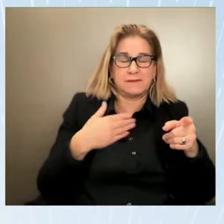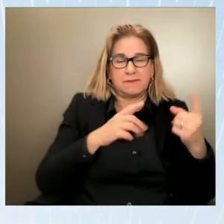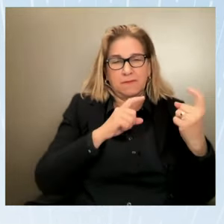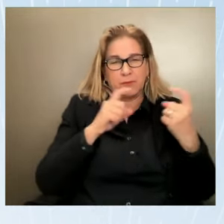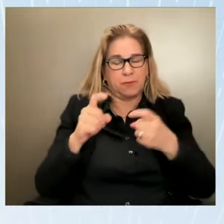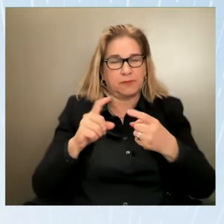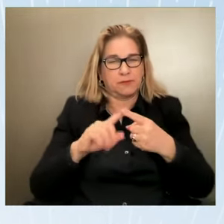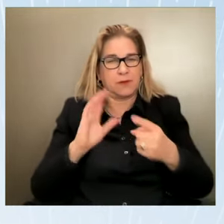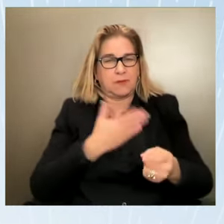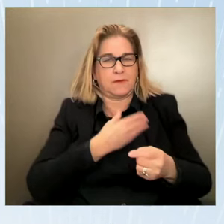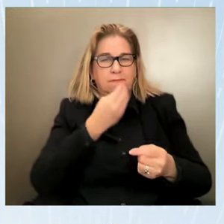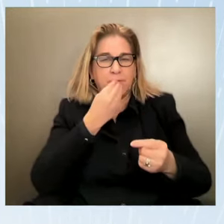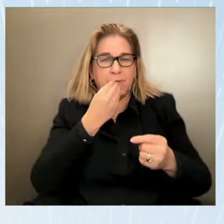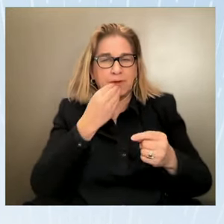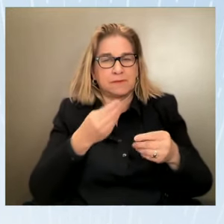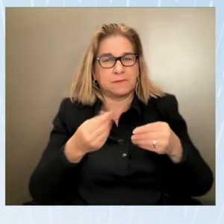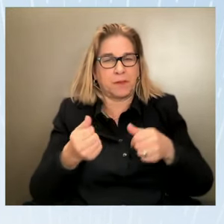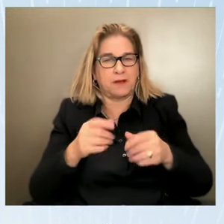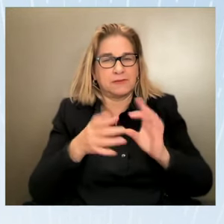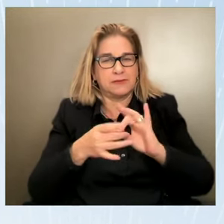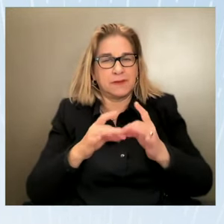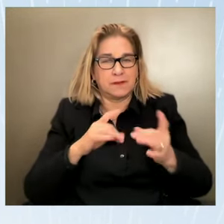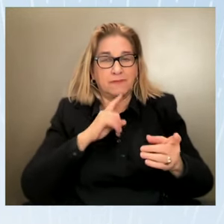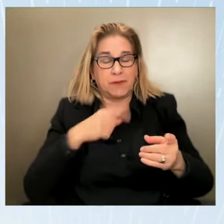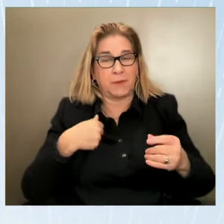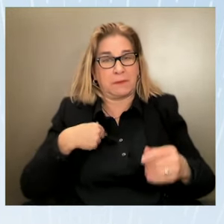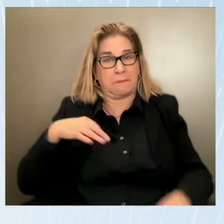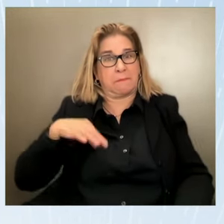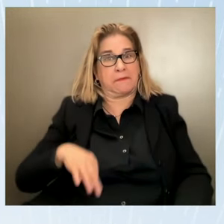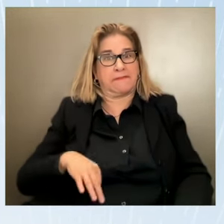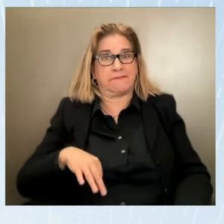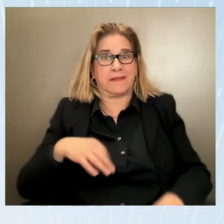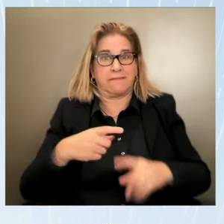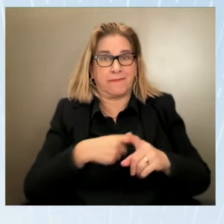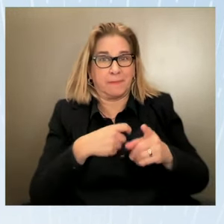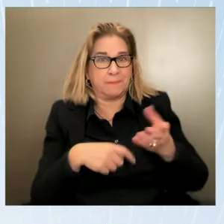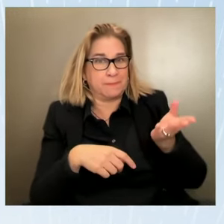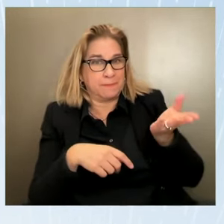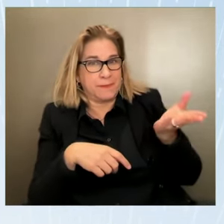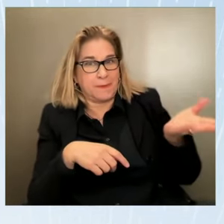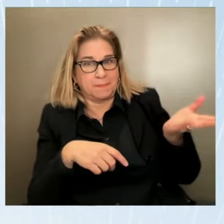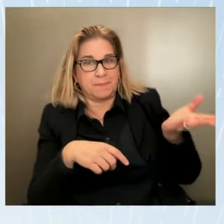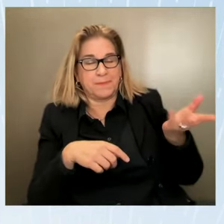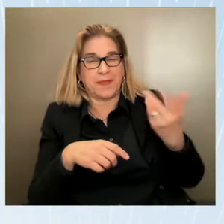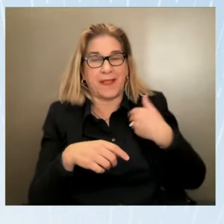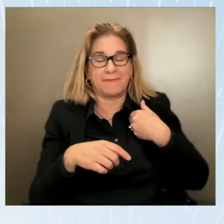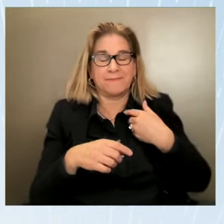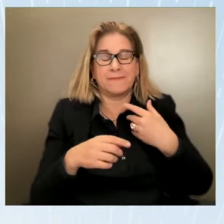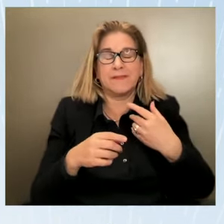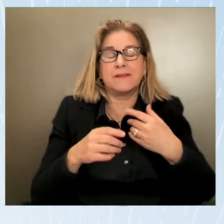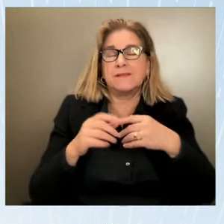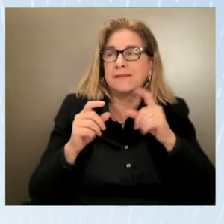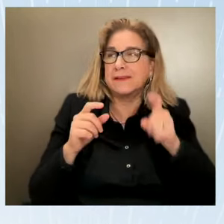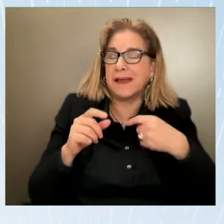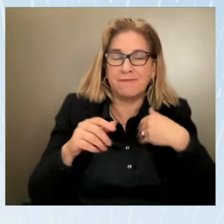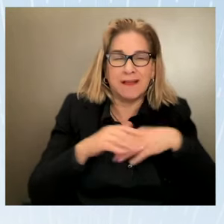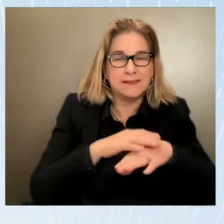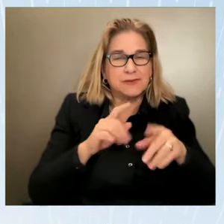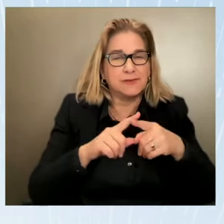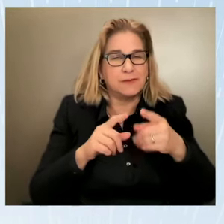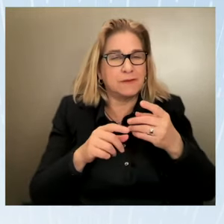provide consistent access to safe, healthy, and affordable food. In part, it means that we're building a fair, equitable,